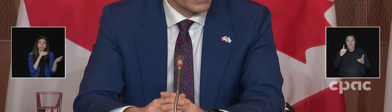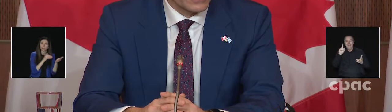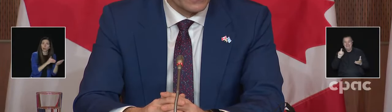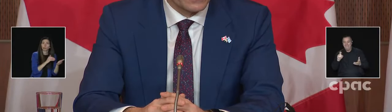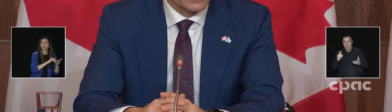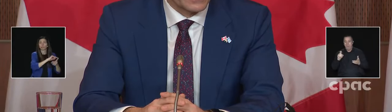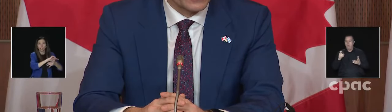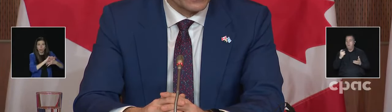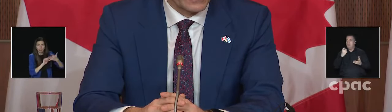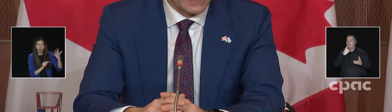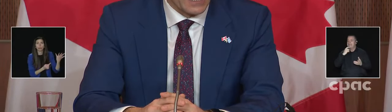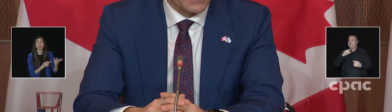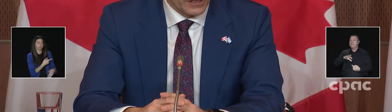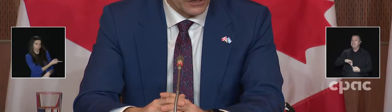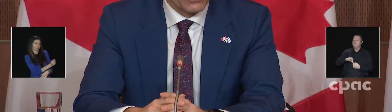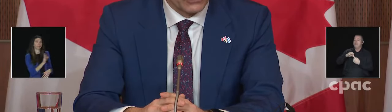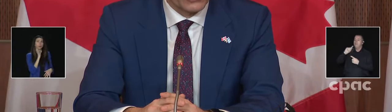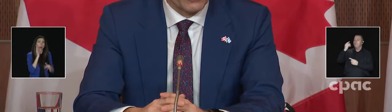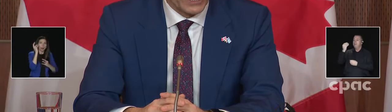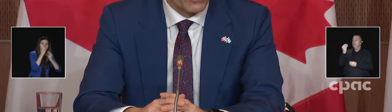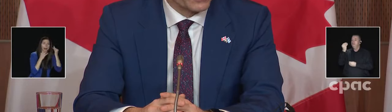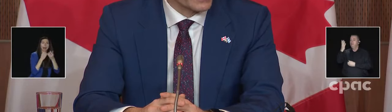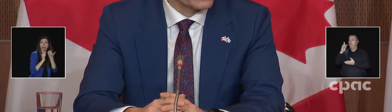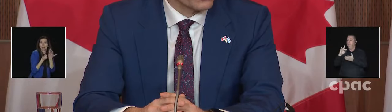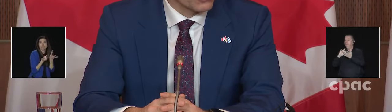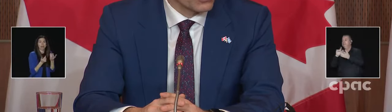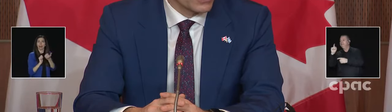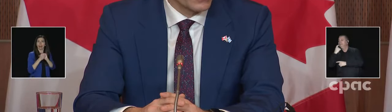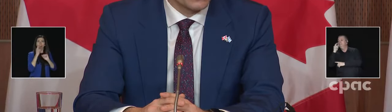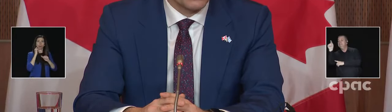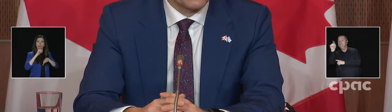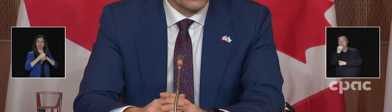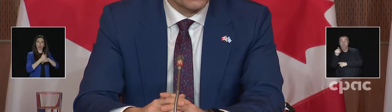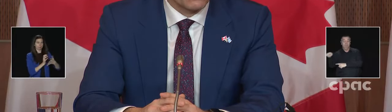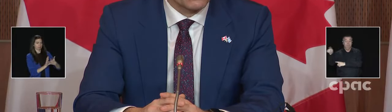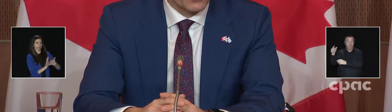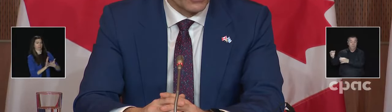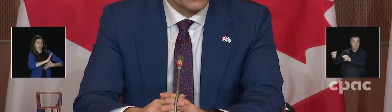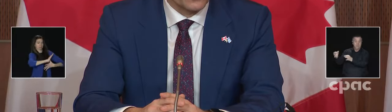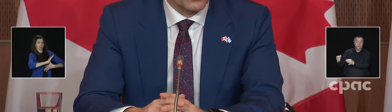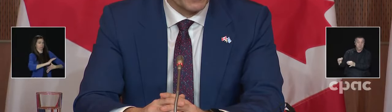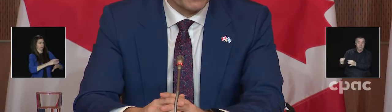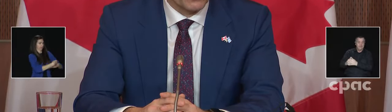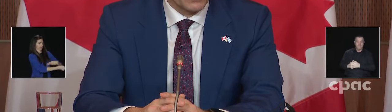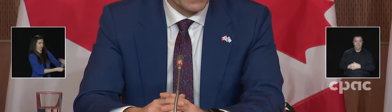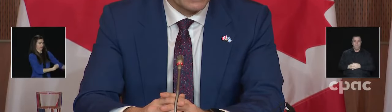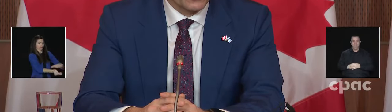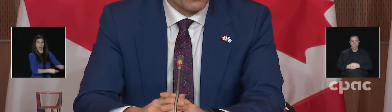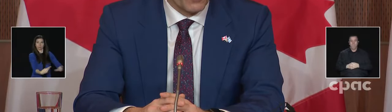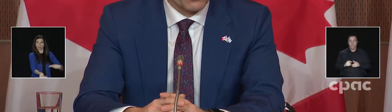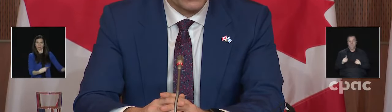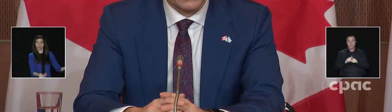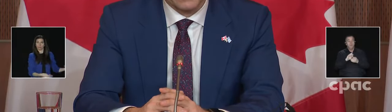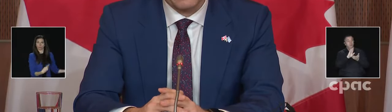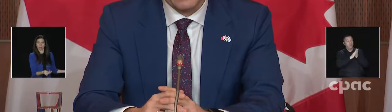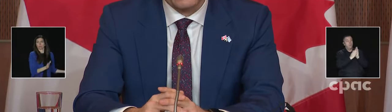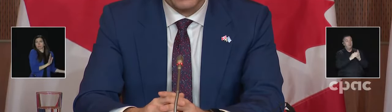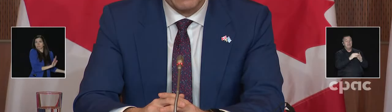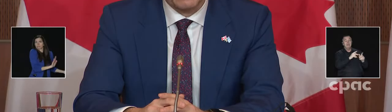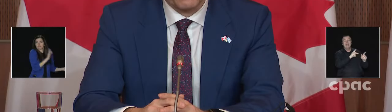also says they ought to do, to prioritize the use of those drugs for the people that are